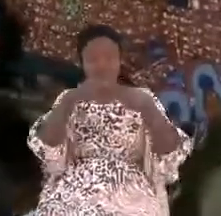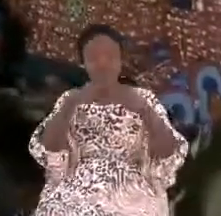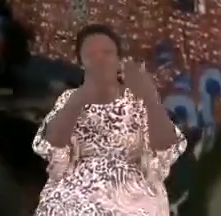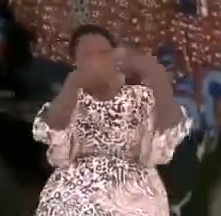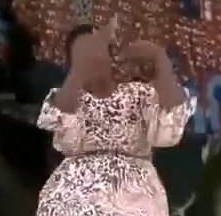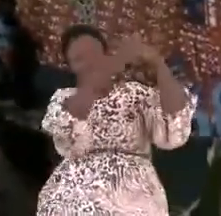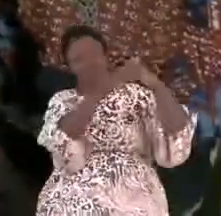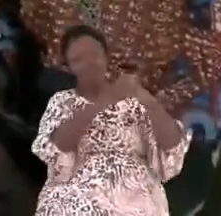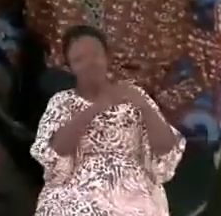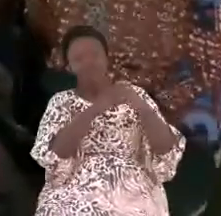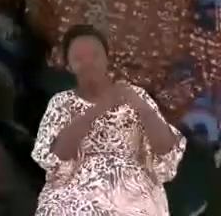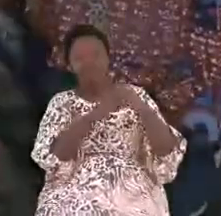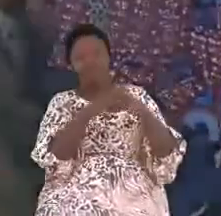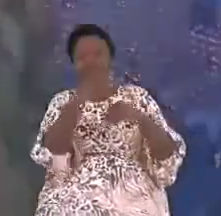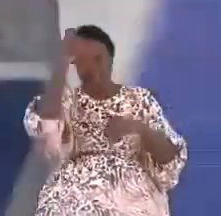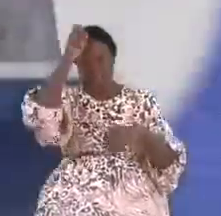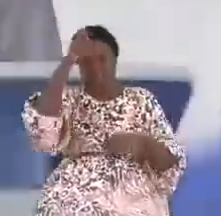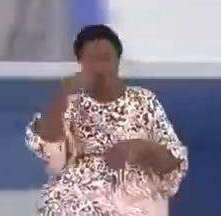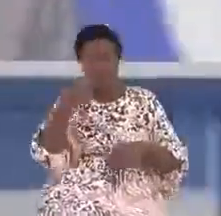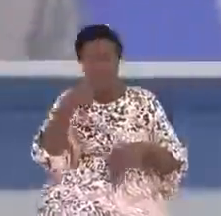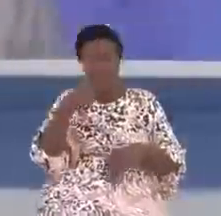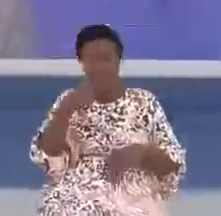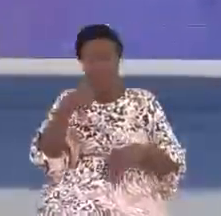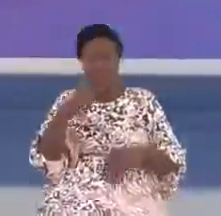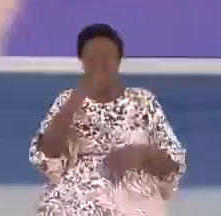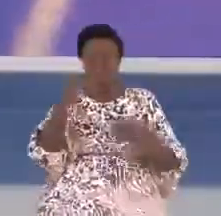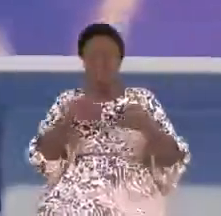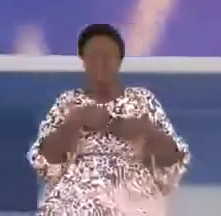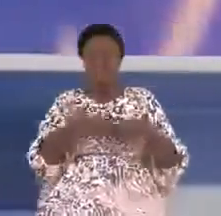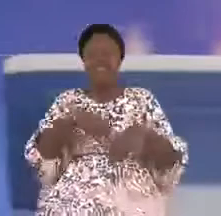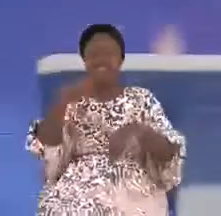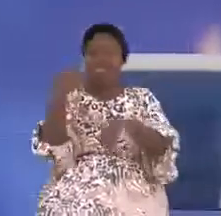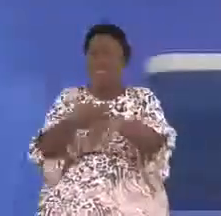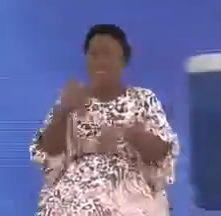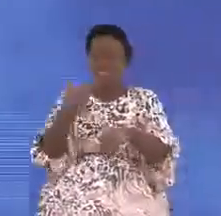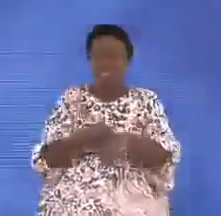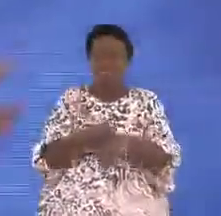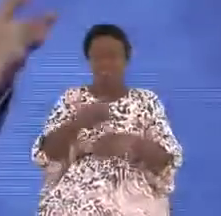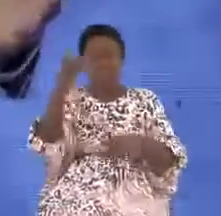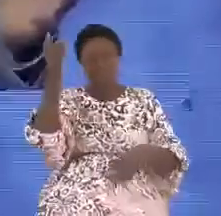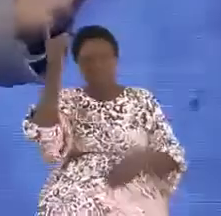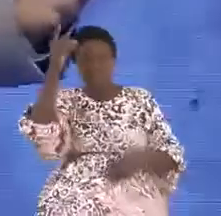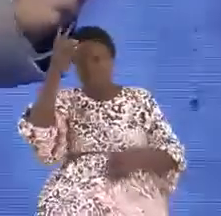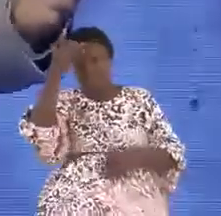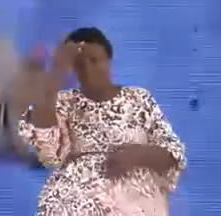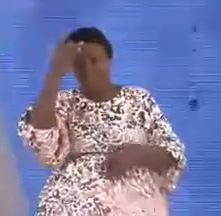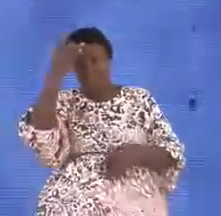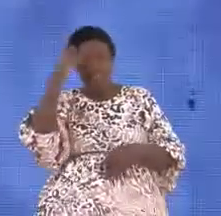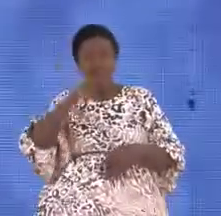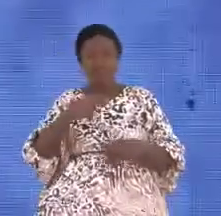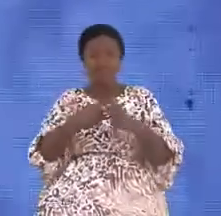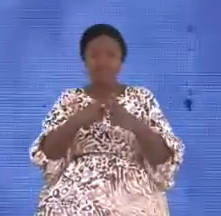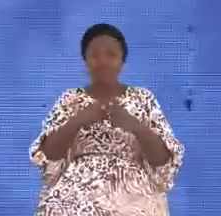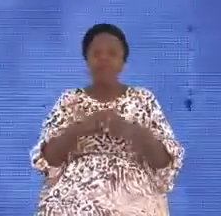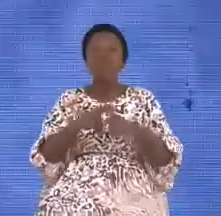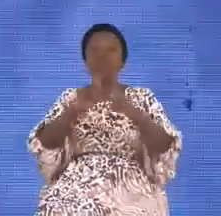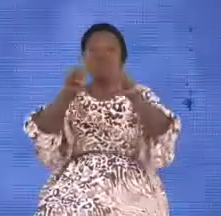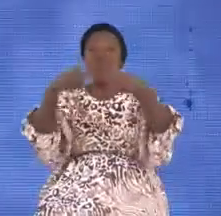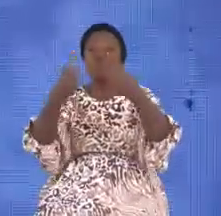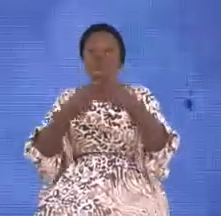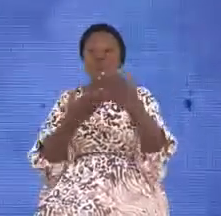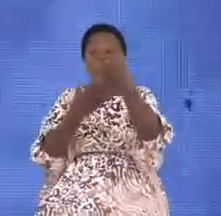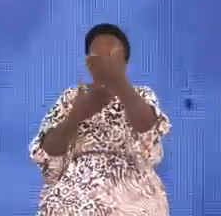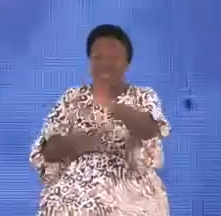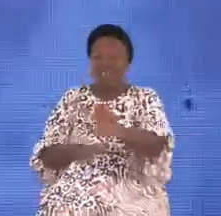satan says he has incurable disease it will soon give up the goals it will perish god